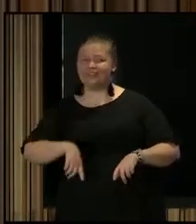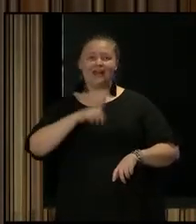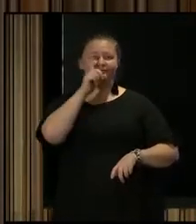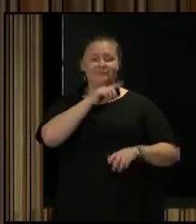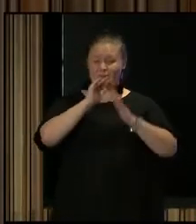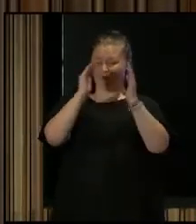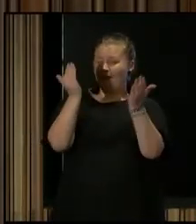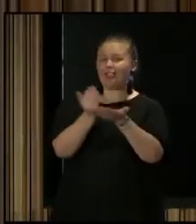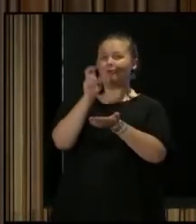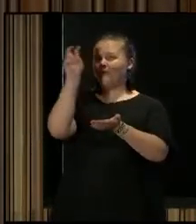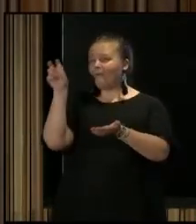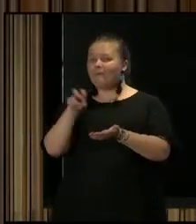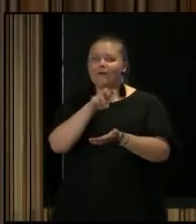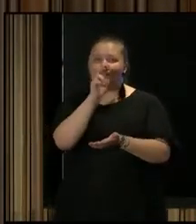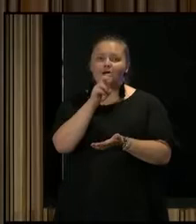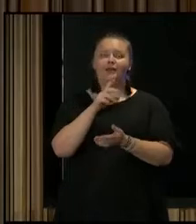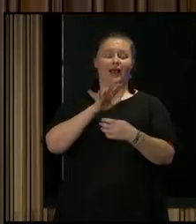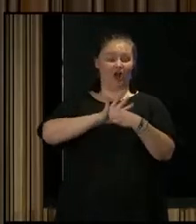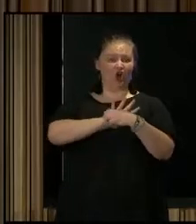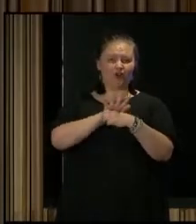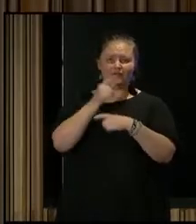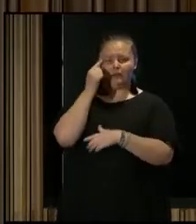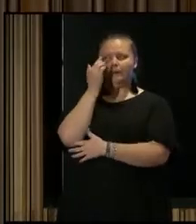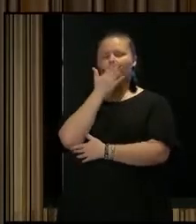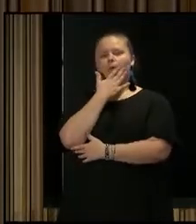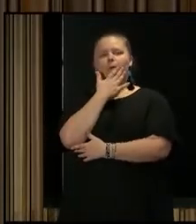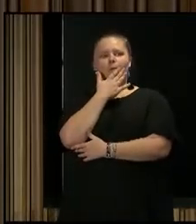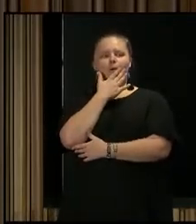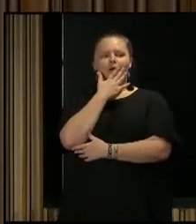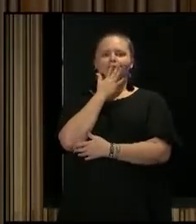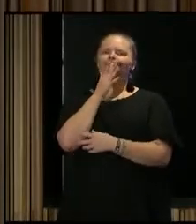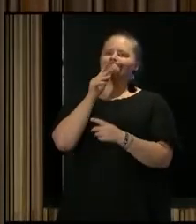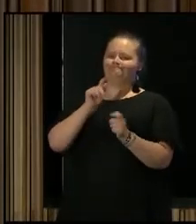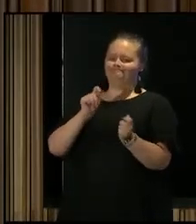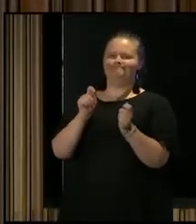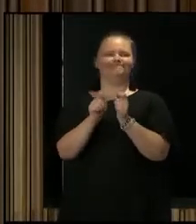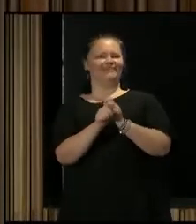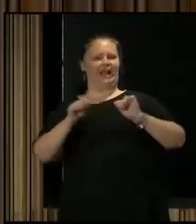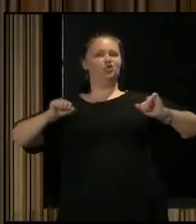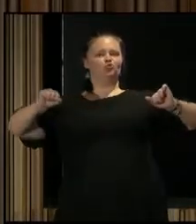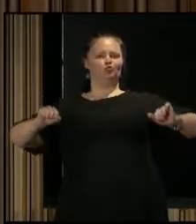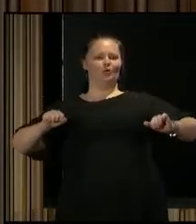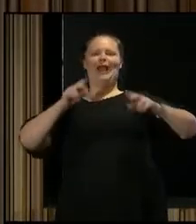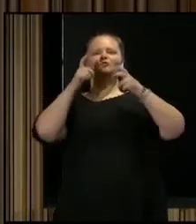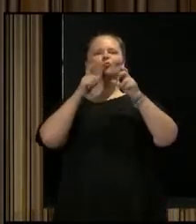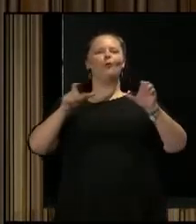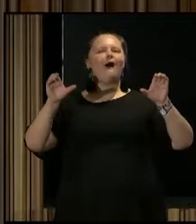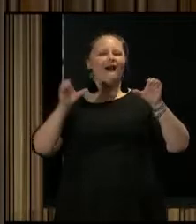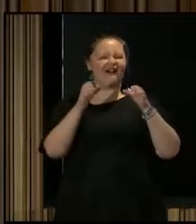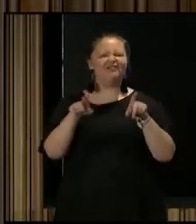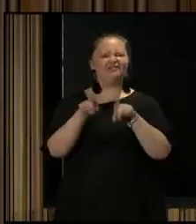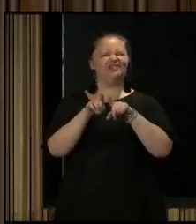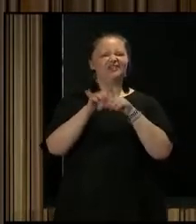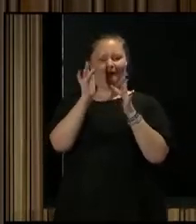And when COVID threatened the choir's viability, Astrid was able to pivot to Couch Choir, an online version designed to